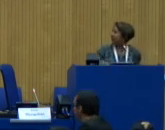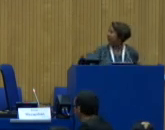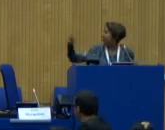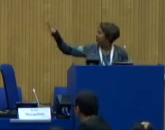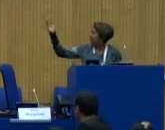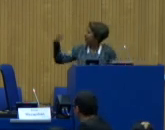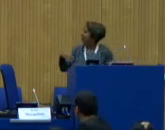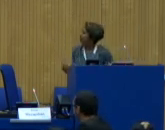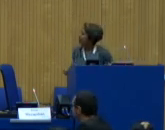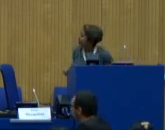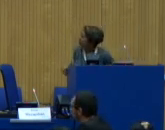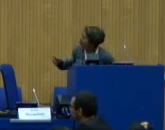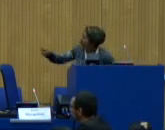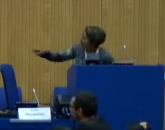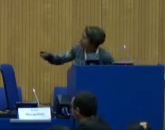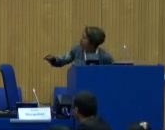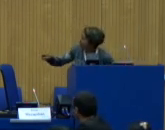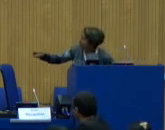that?